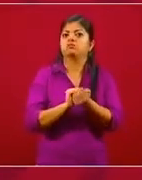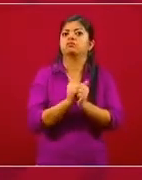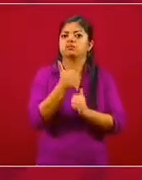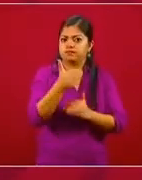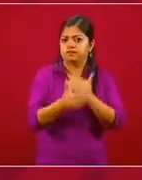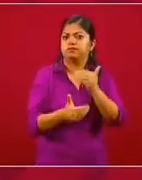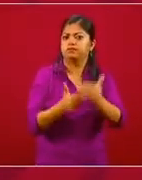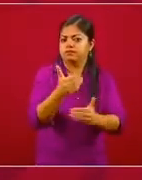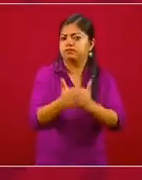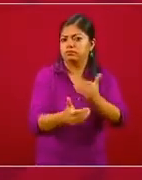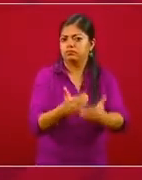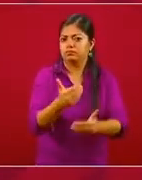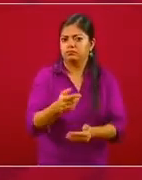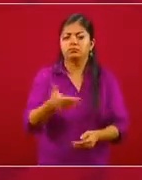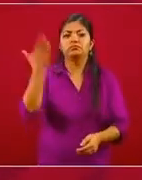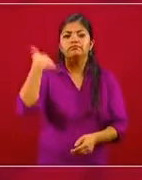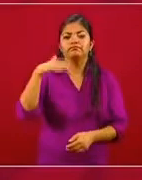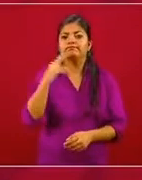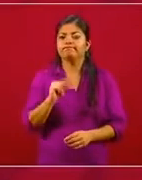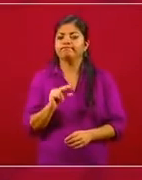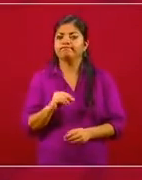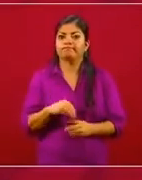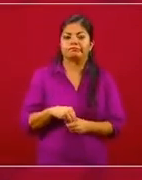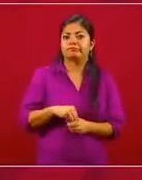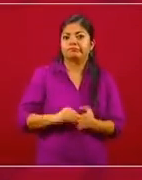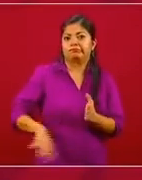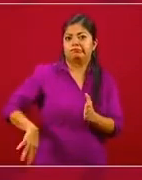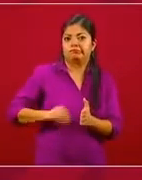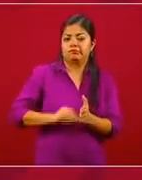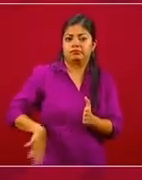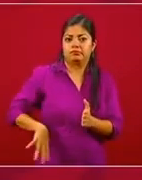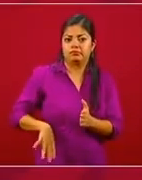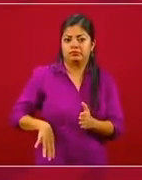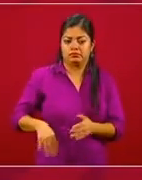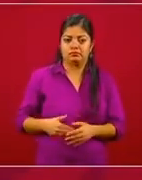that puts Mexico in a more progressive position.